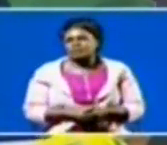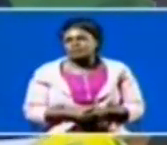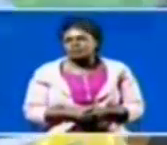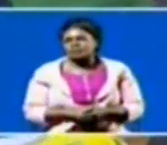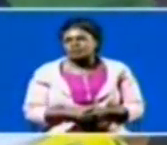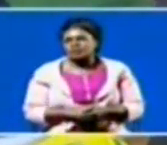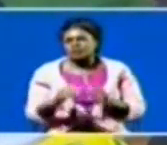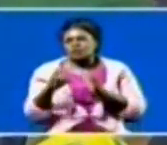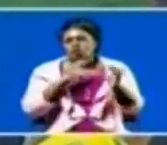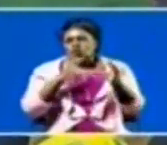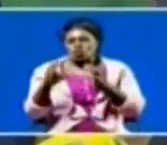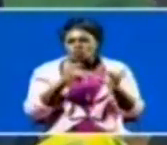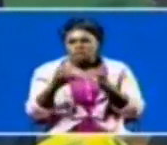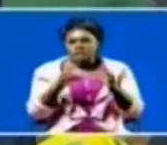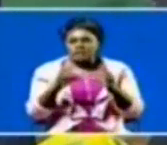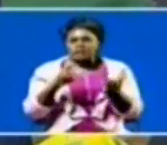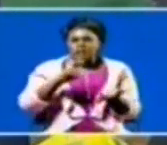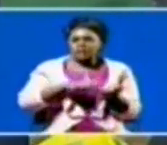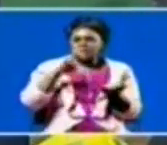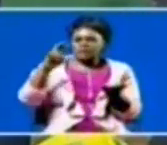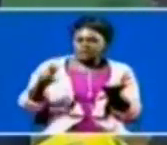and communicated his resignation